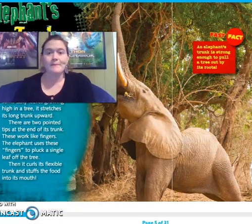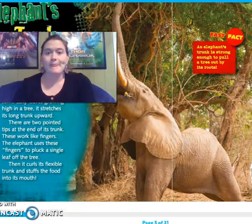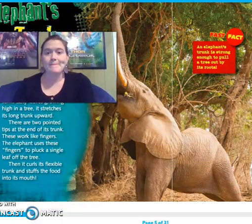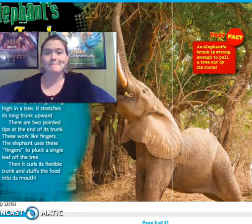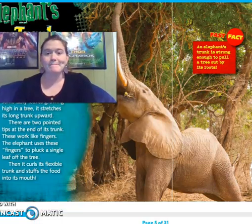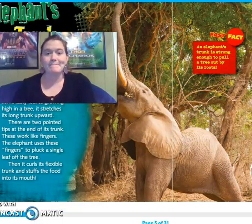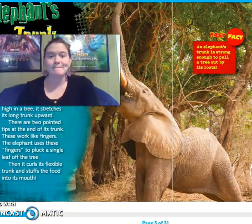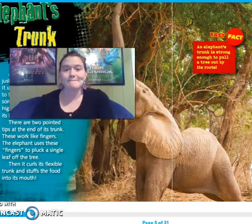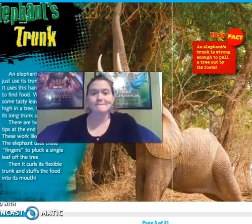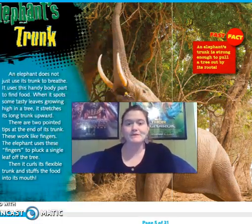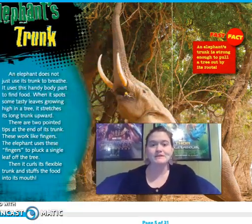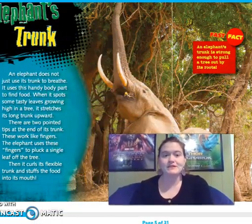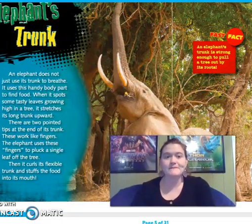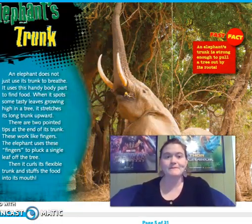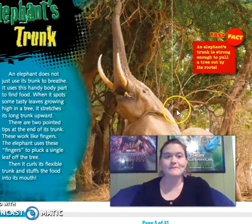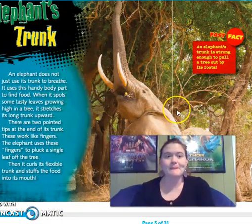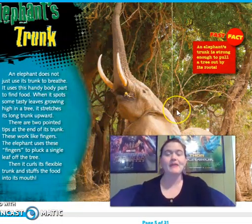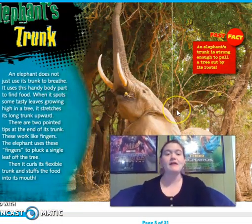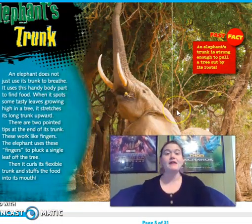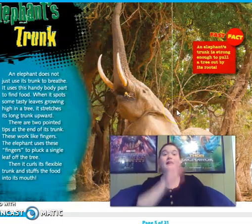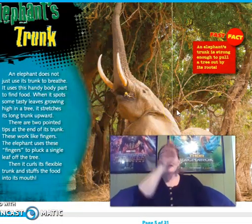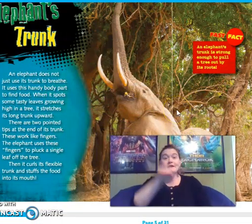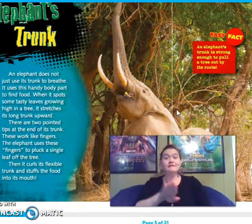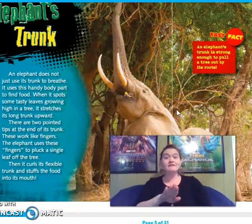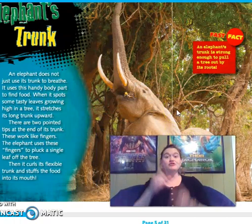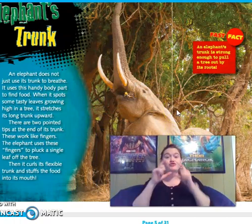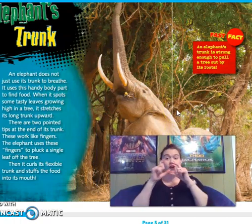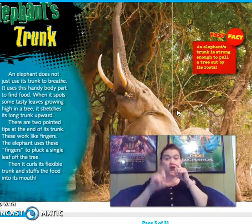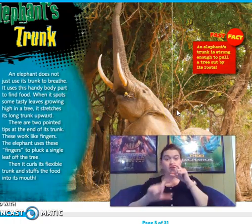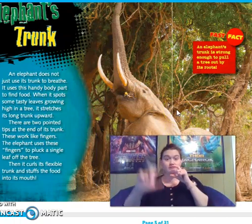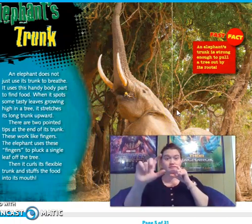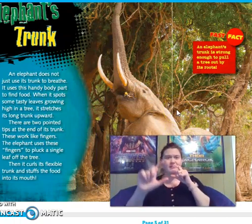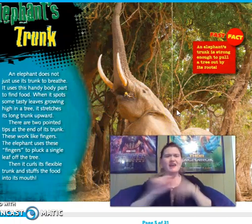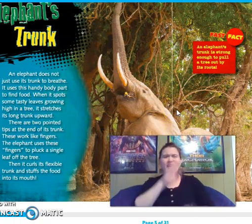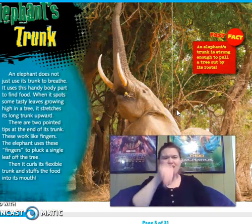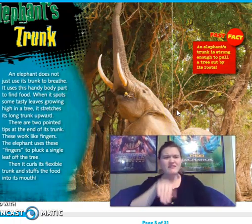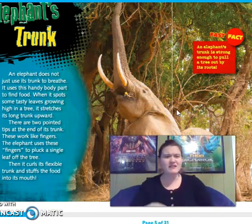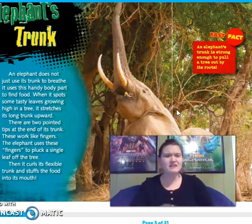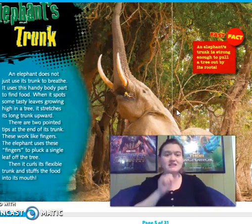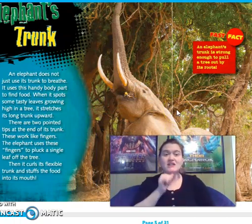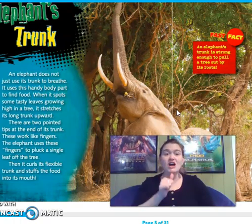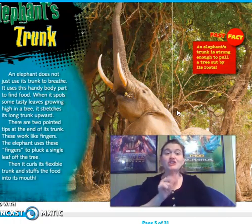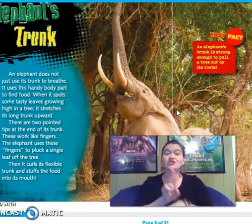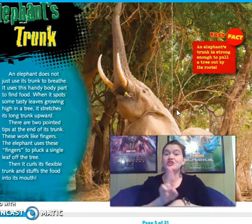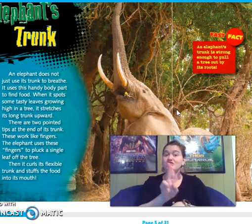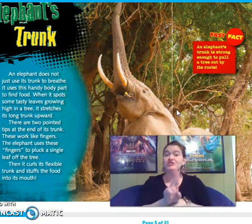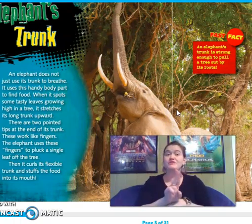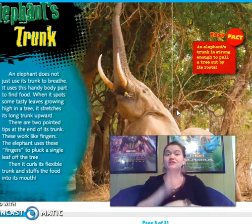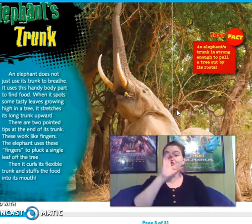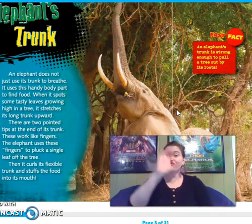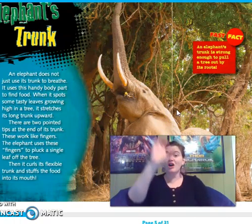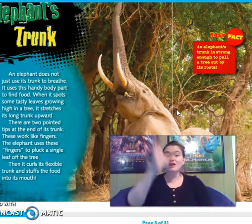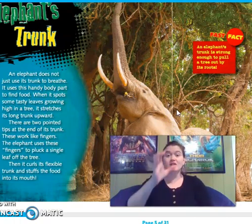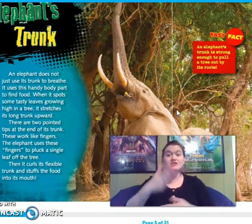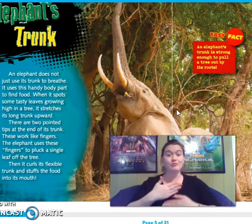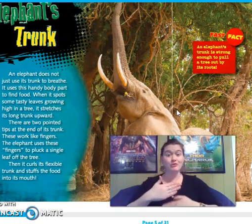I'm going to put this here. Elephant's trunk. An elephant does not just use